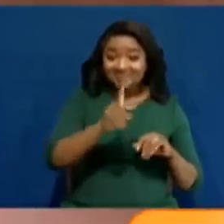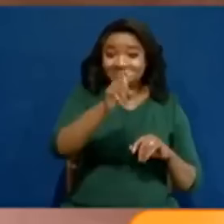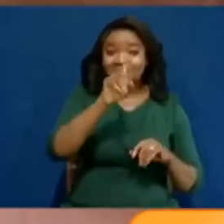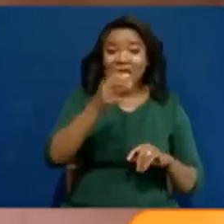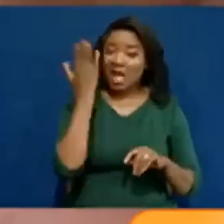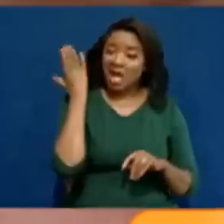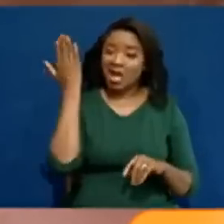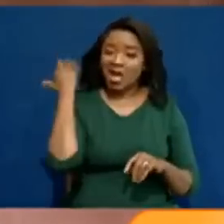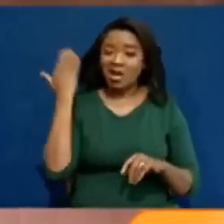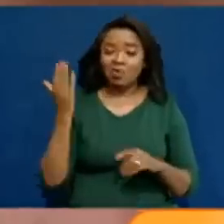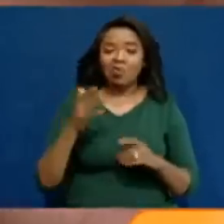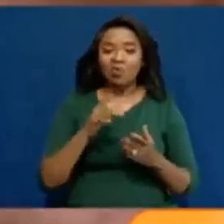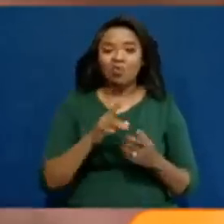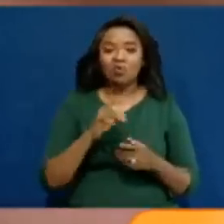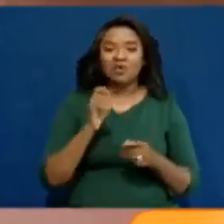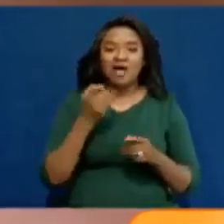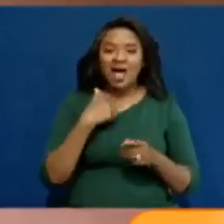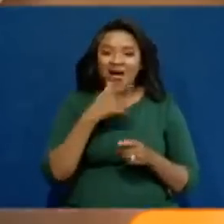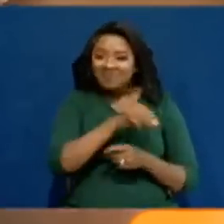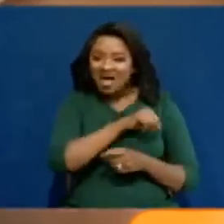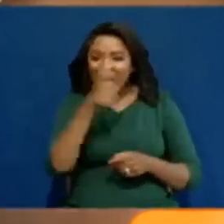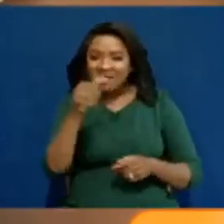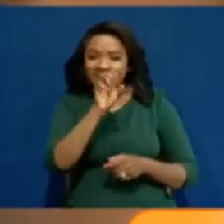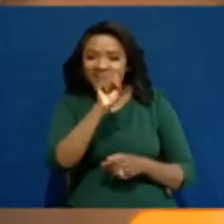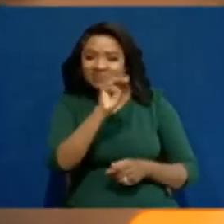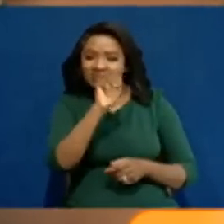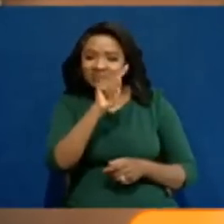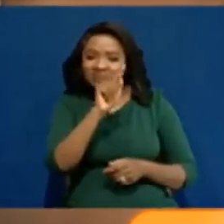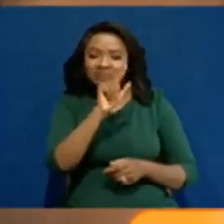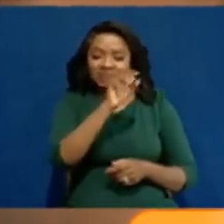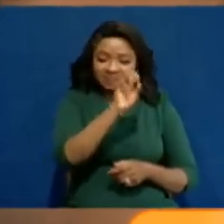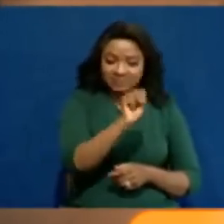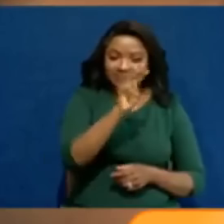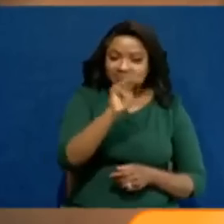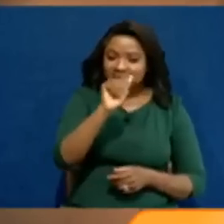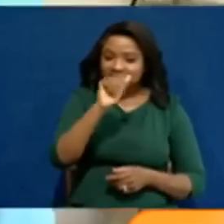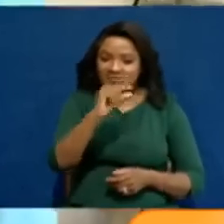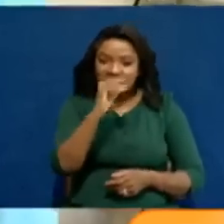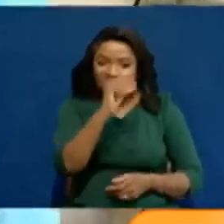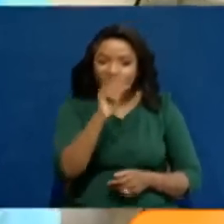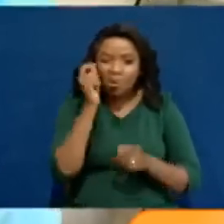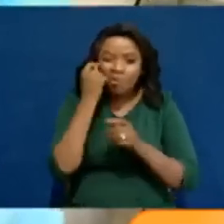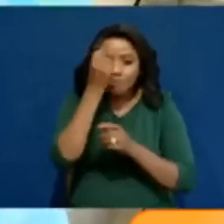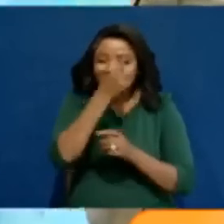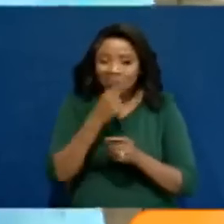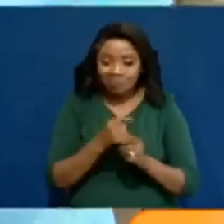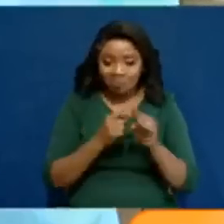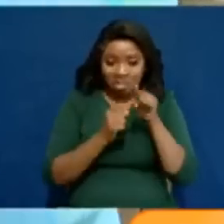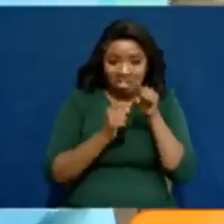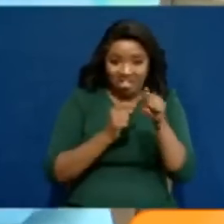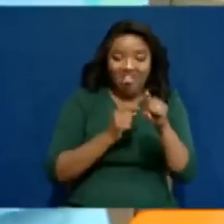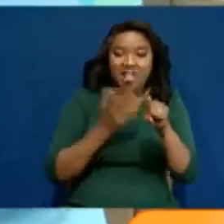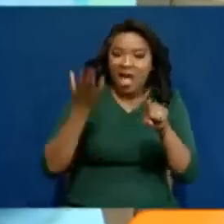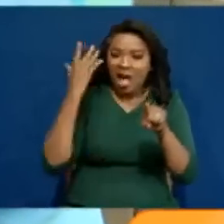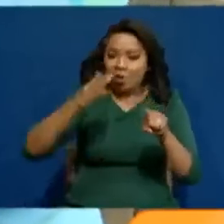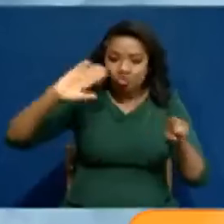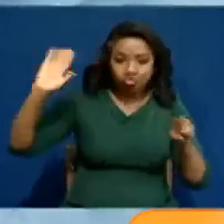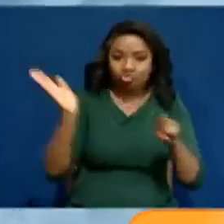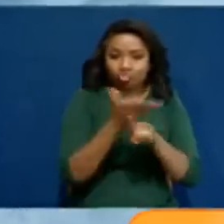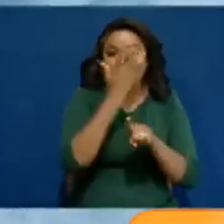years ago. And because there is no vaccine or medication known for Mpox, medics are using smallpox vaccine and